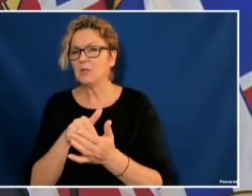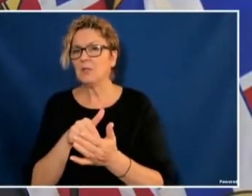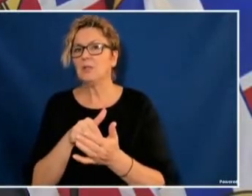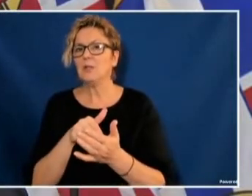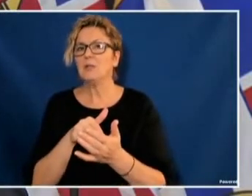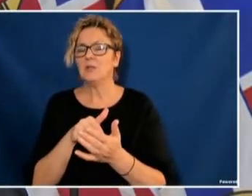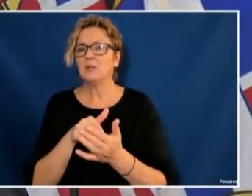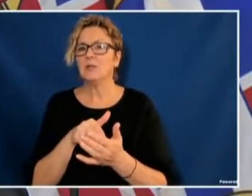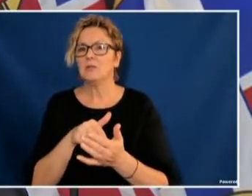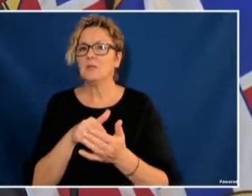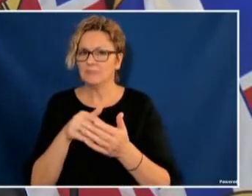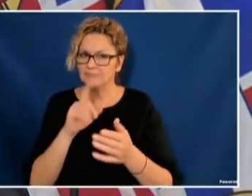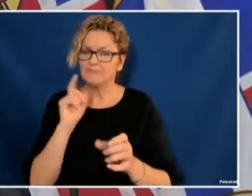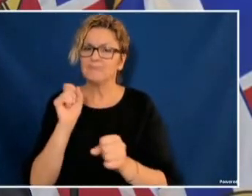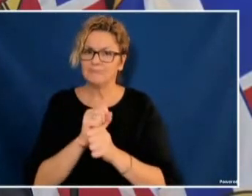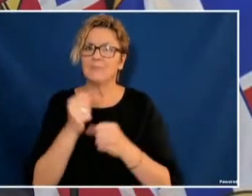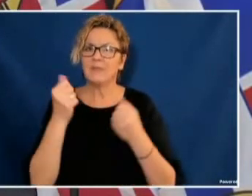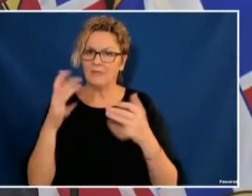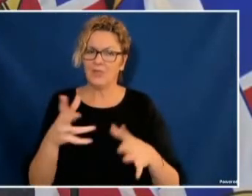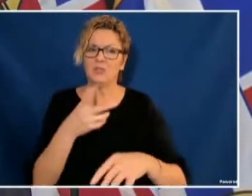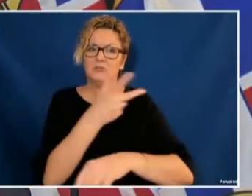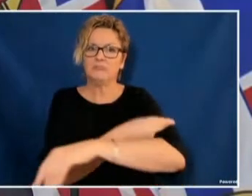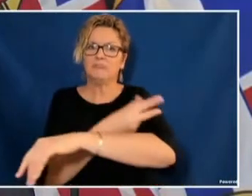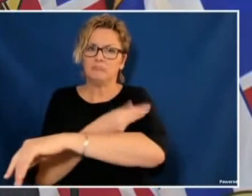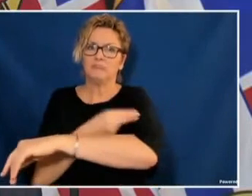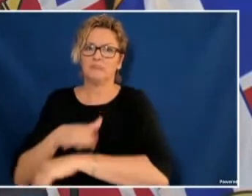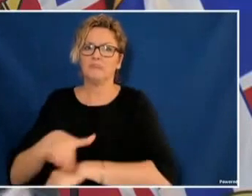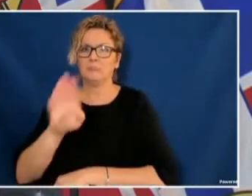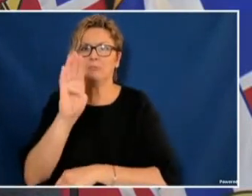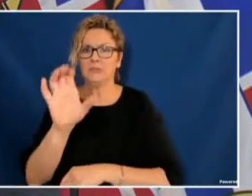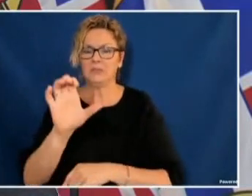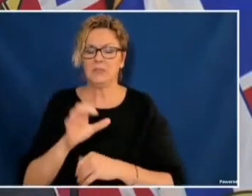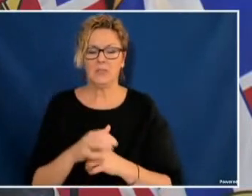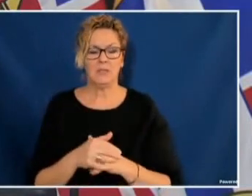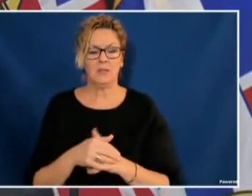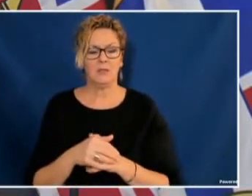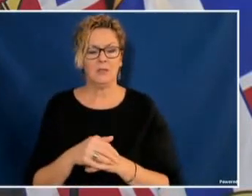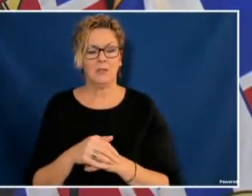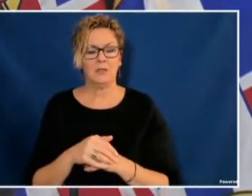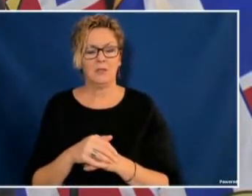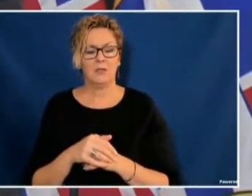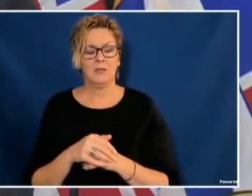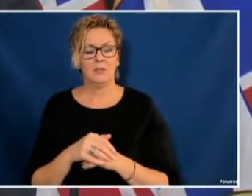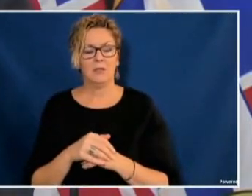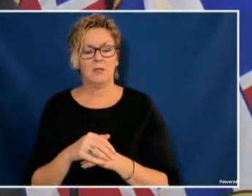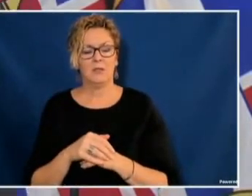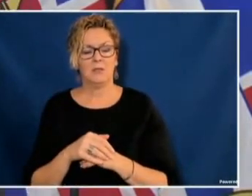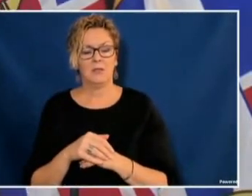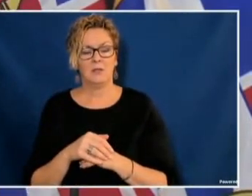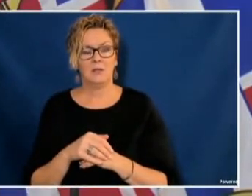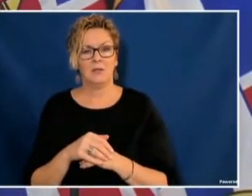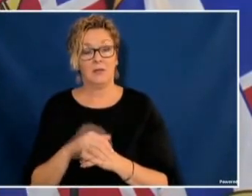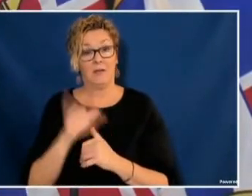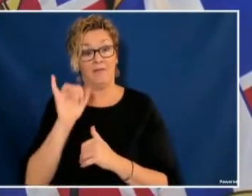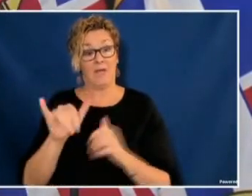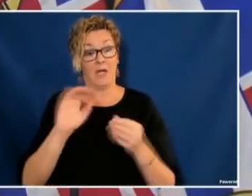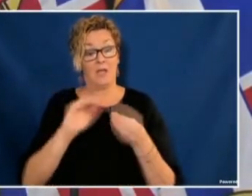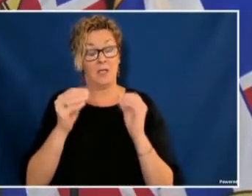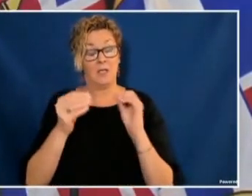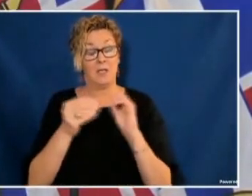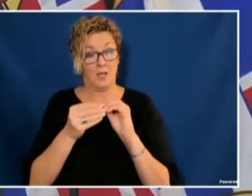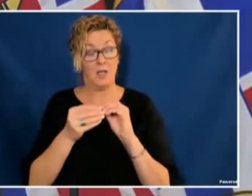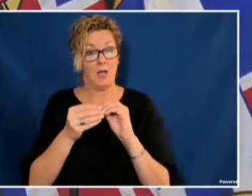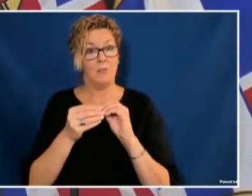COVID-19, I am very, very appreciative of that effort. On Monday, we also provide an update of PPE received over the past